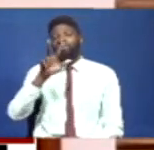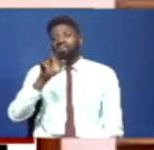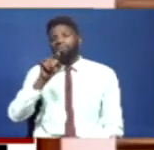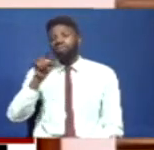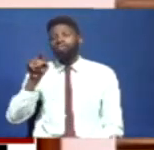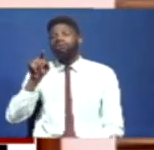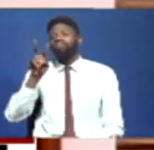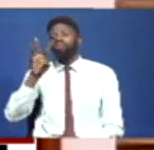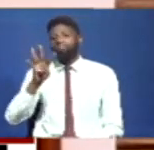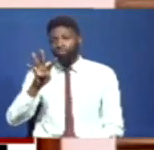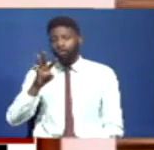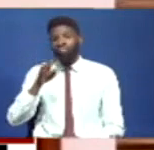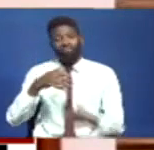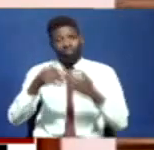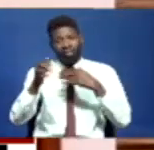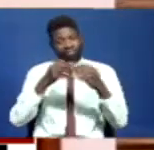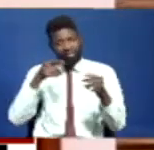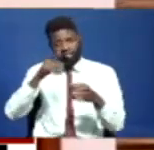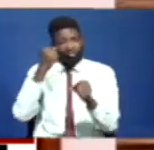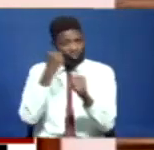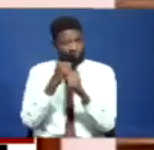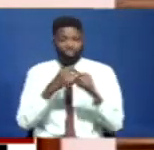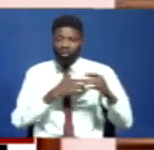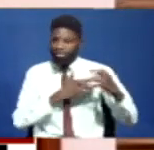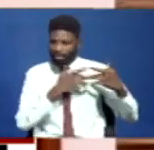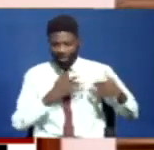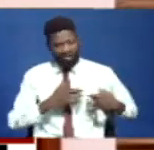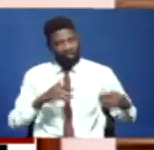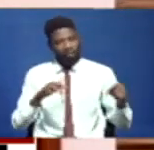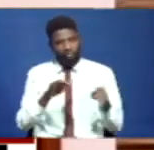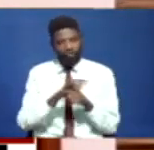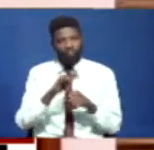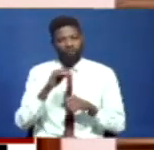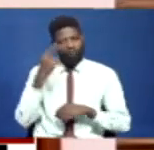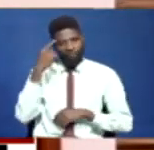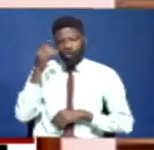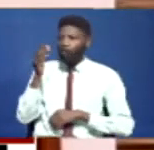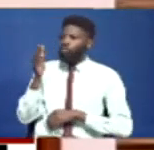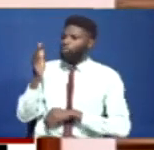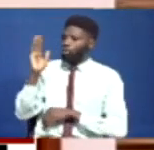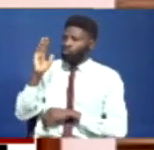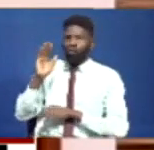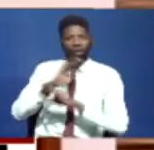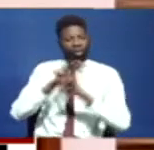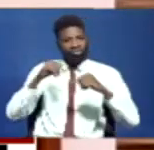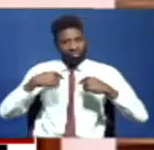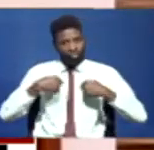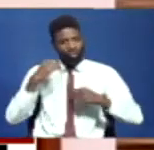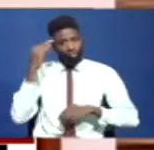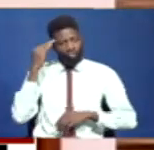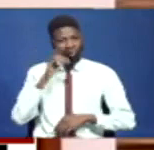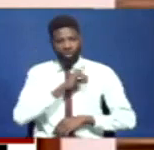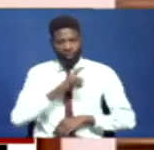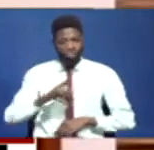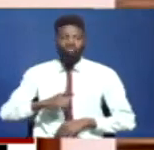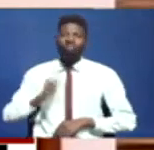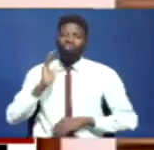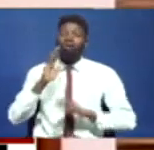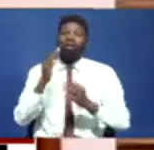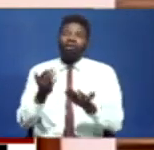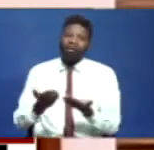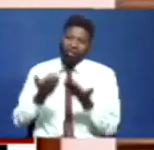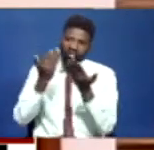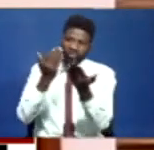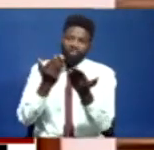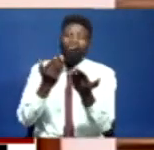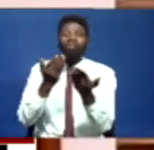the Lord and not for me, knowing that from the Lord you will receive the inheritance as a reward. You are serving the Lord